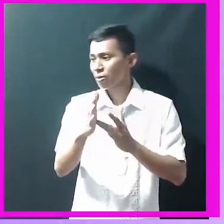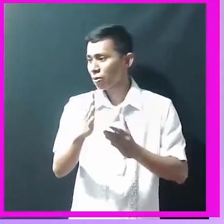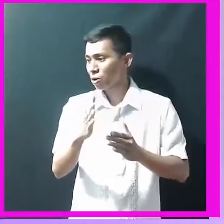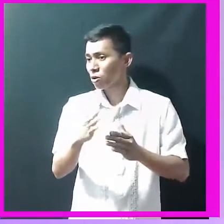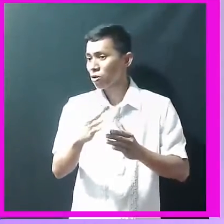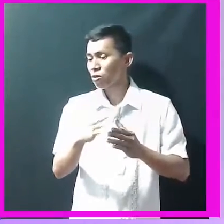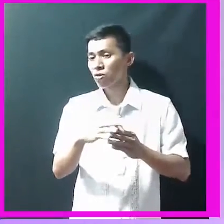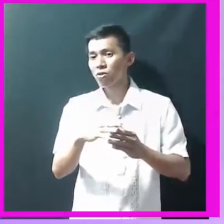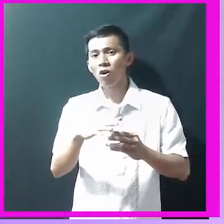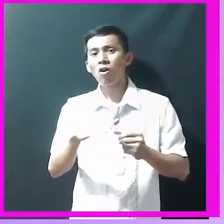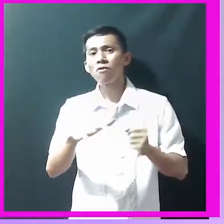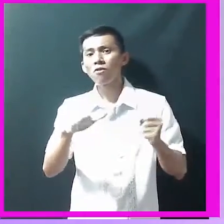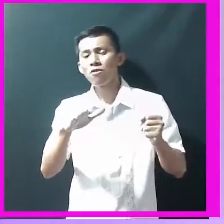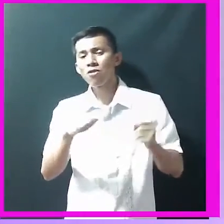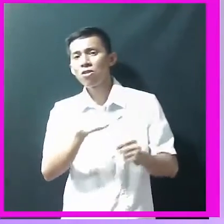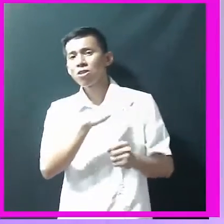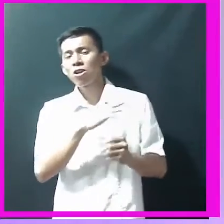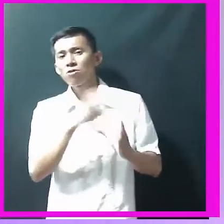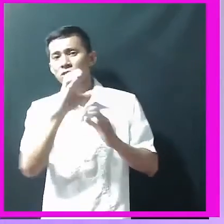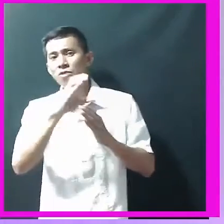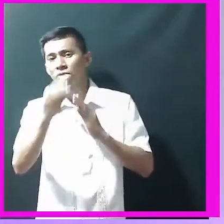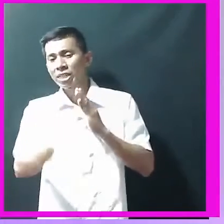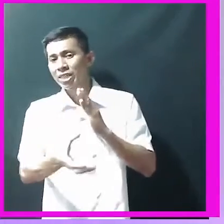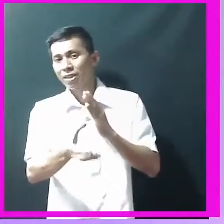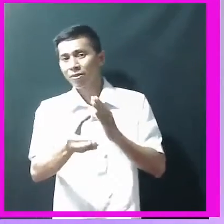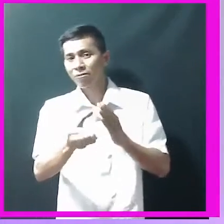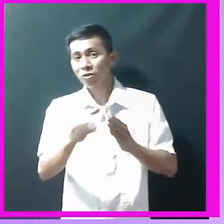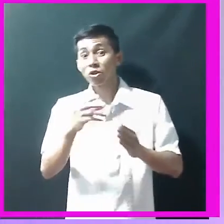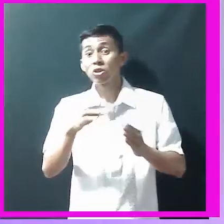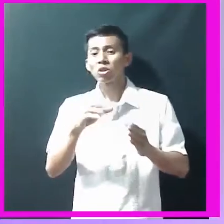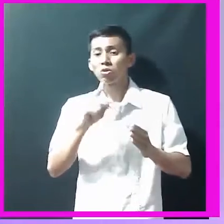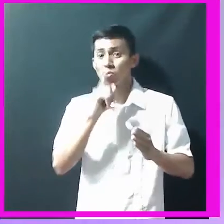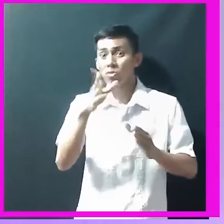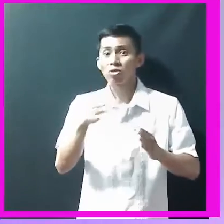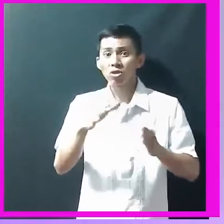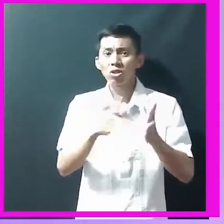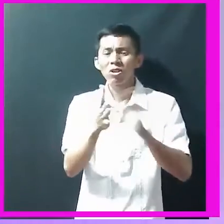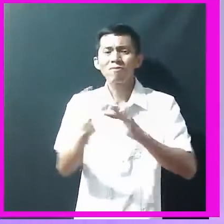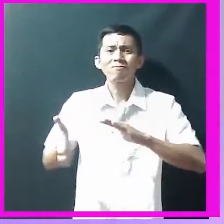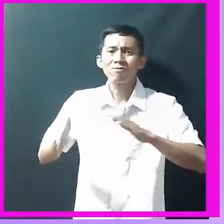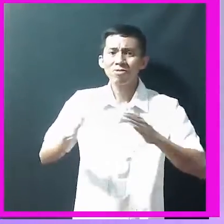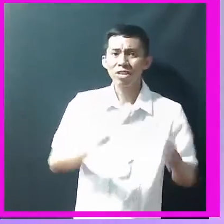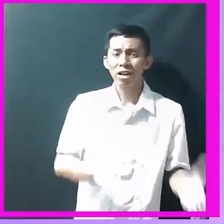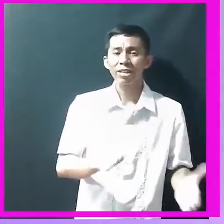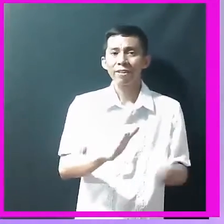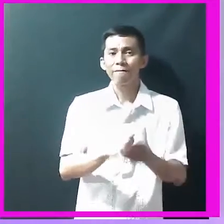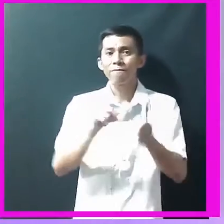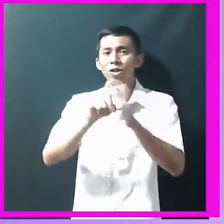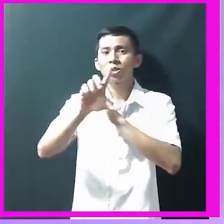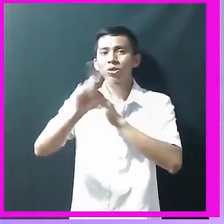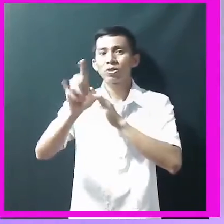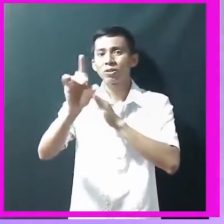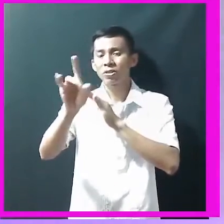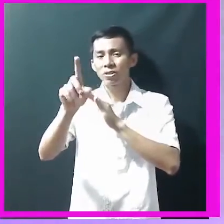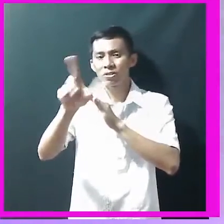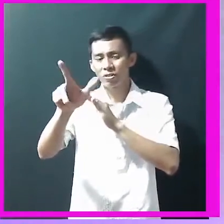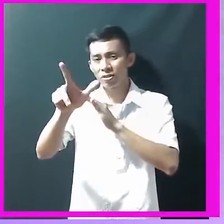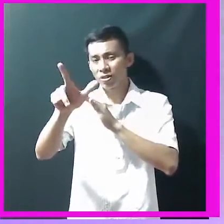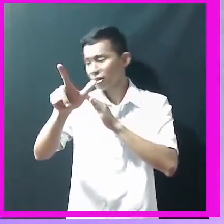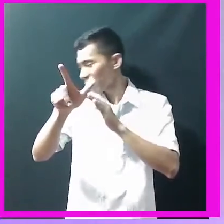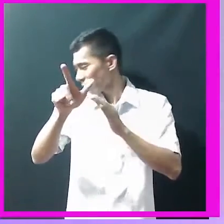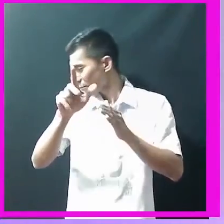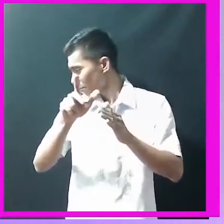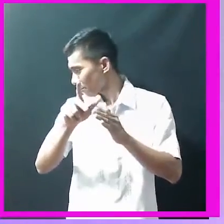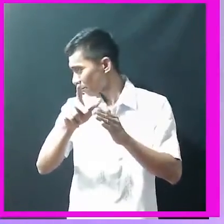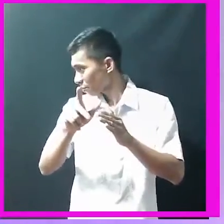fulfilled, which he spake, signifying what death he should die. John 18, verse number 33. Then Pilate entered